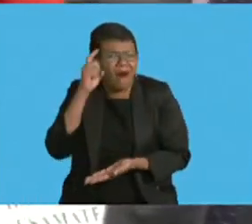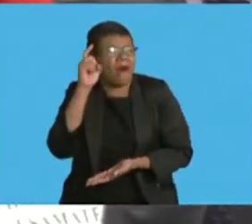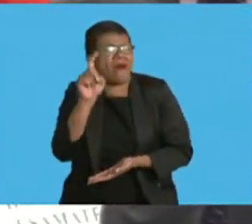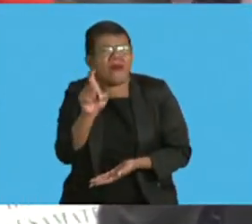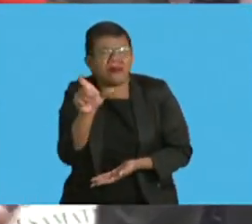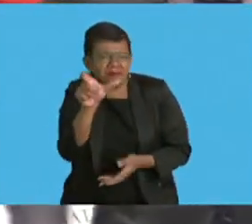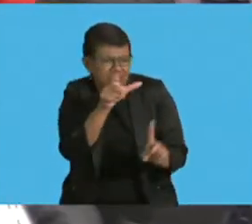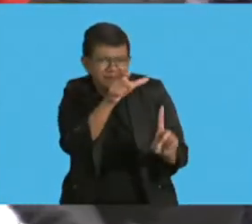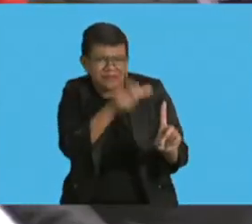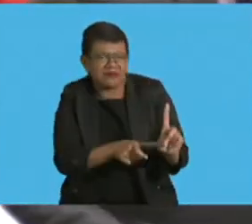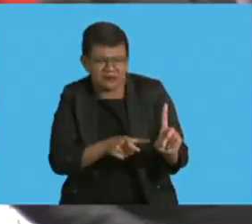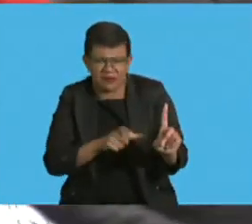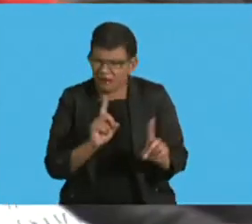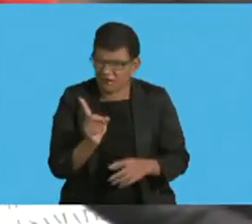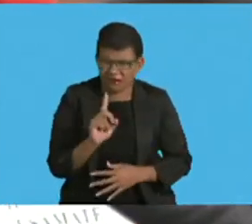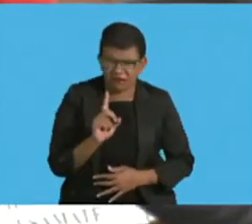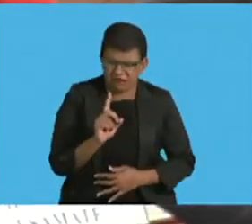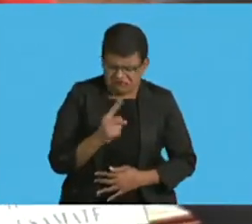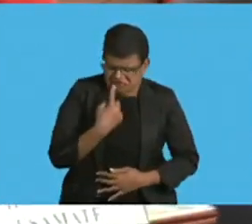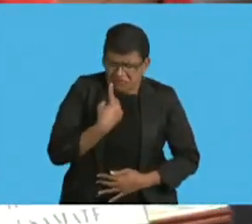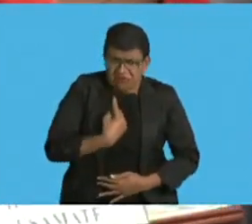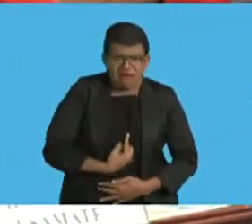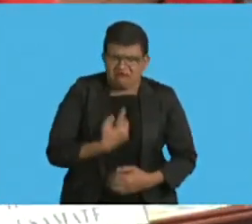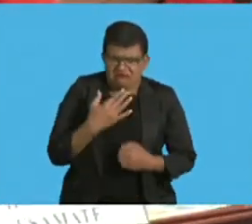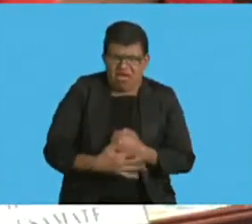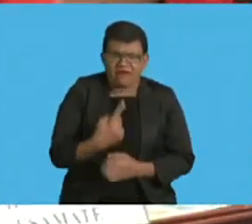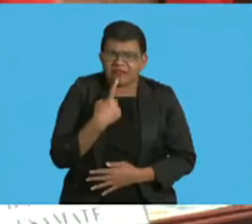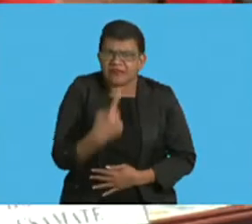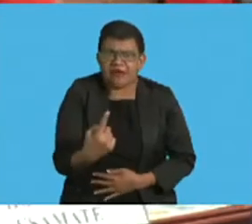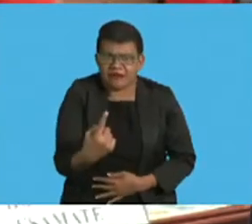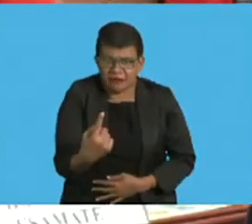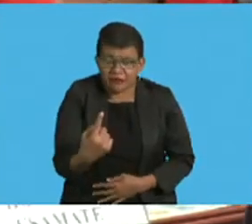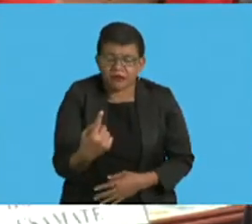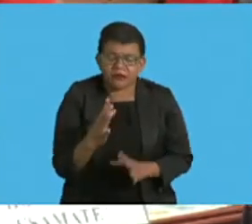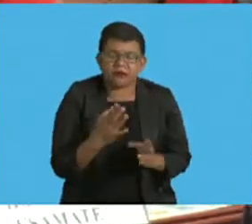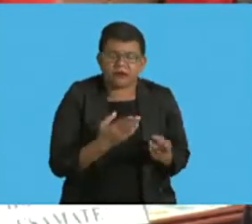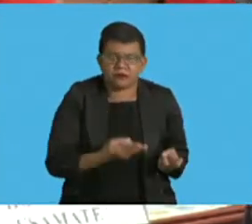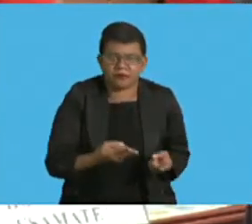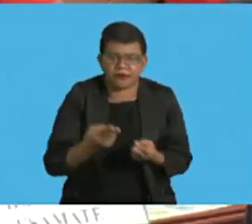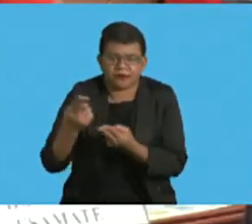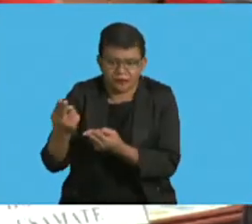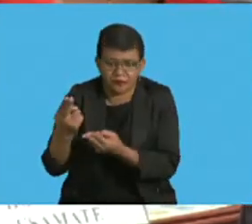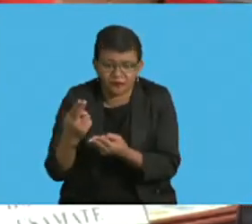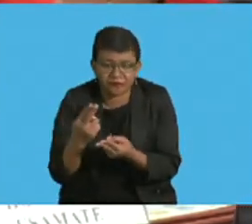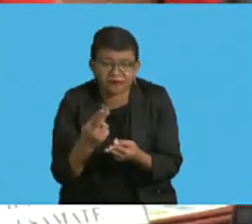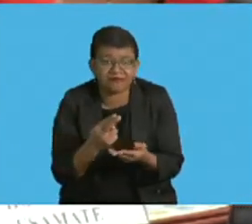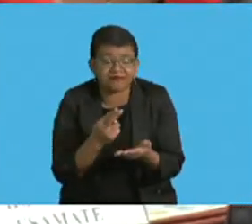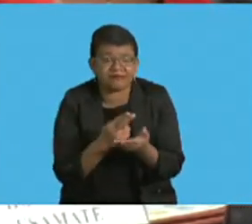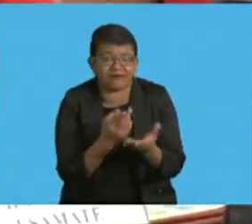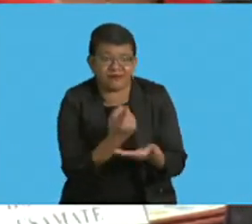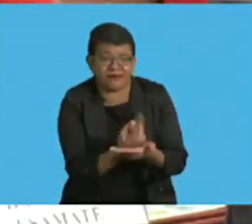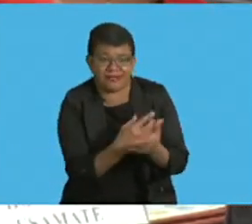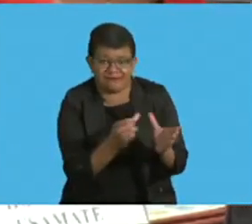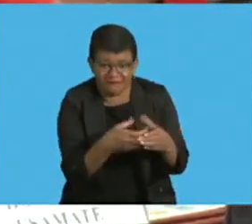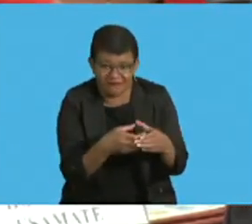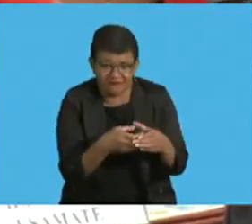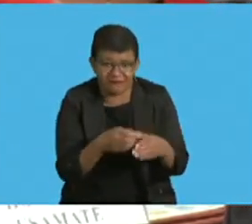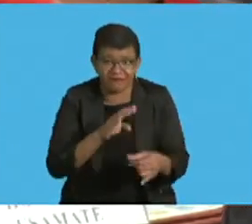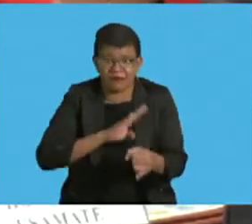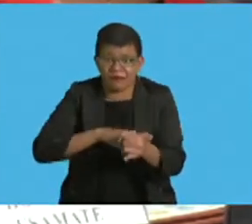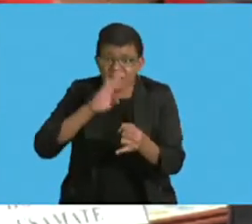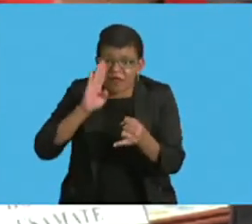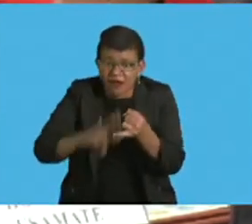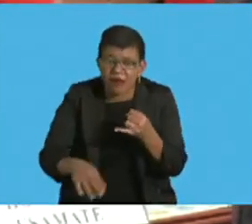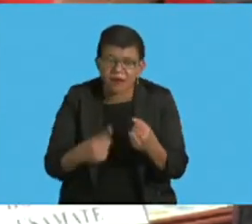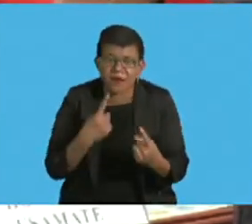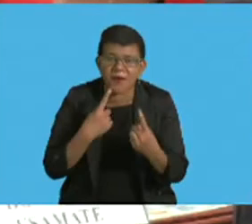to commend the Privileges Committee. And let me last comment, Mr. Speaker, sir. Once you are appointed to a